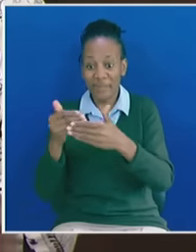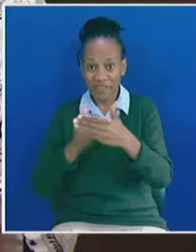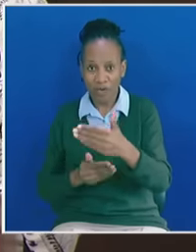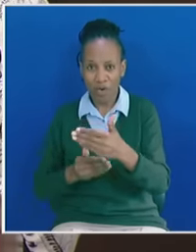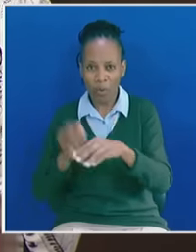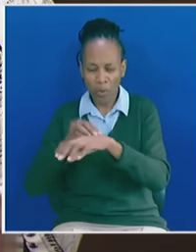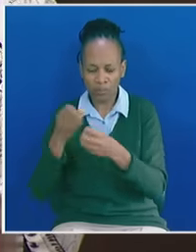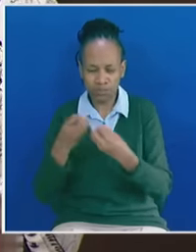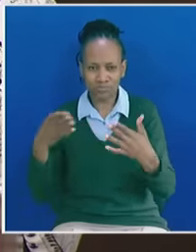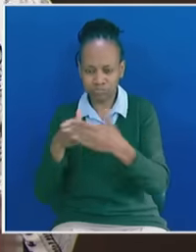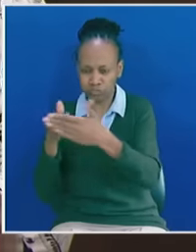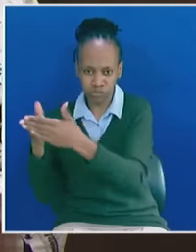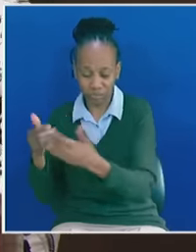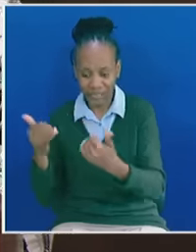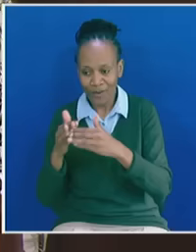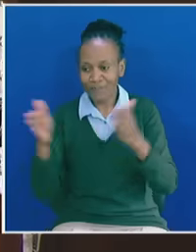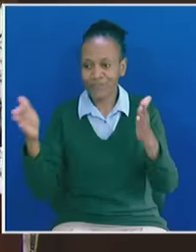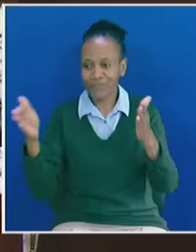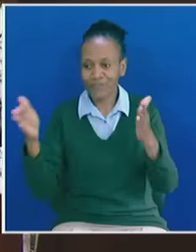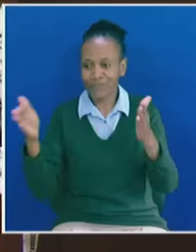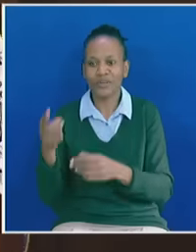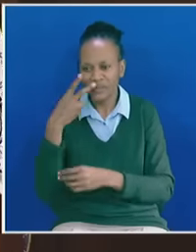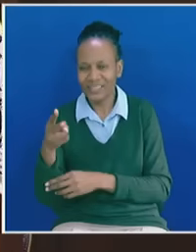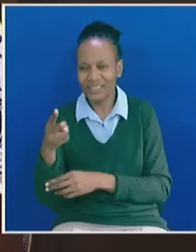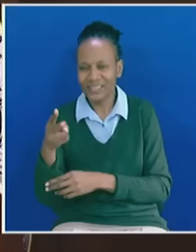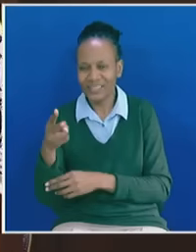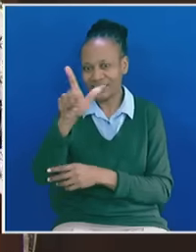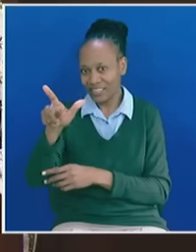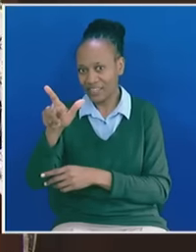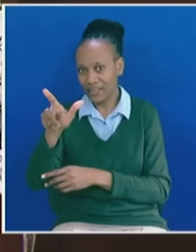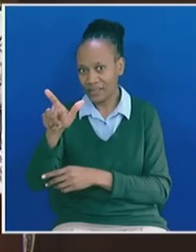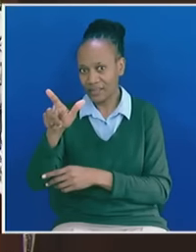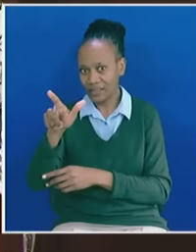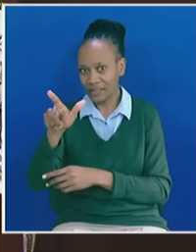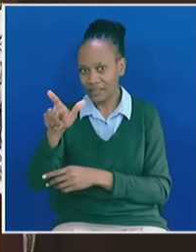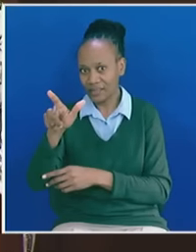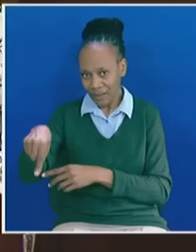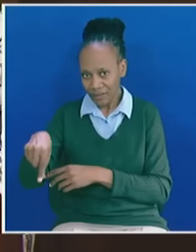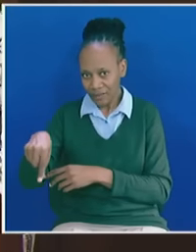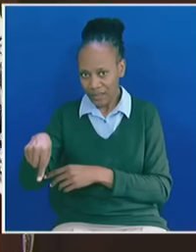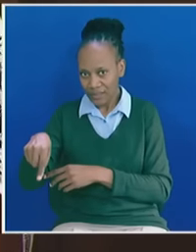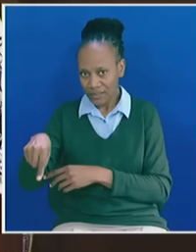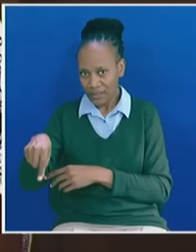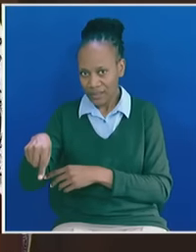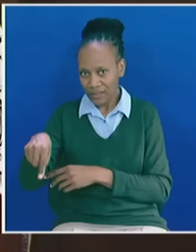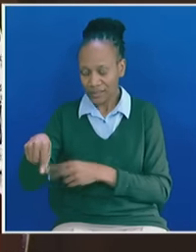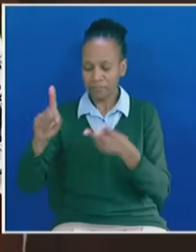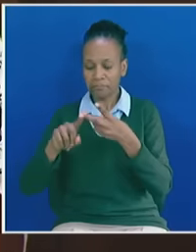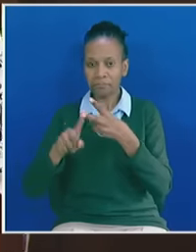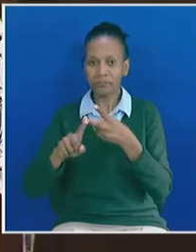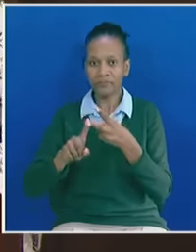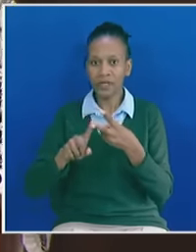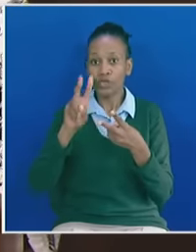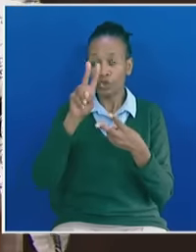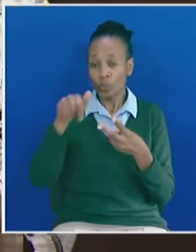it is illustrated by handing over of 97 title deeds in Motherwell, and an additional 4.6 billion rand has been budgeted to speed